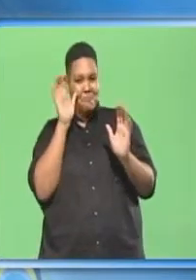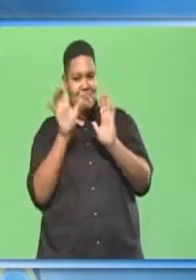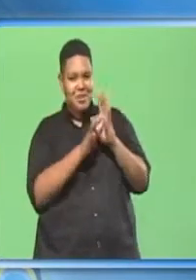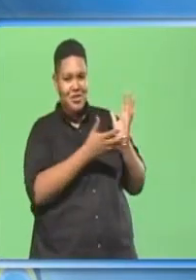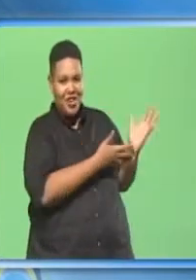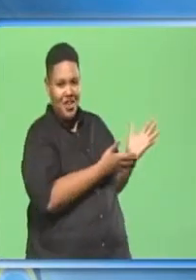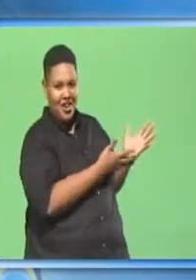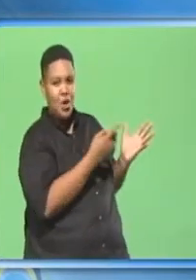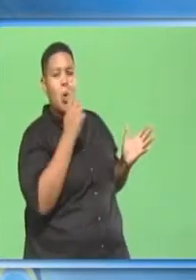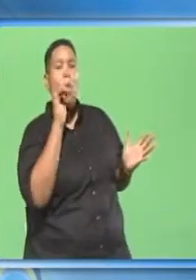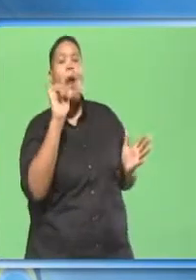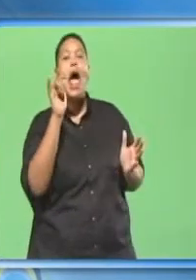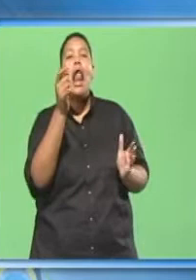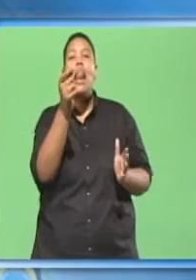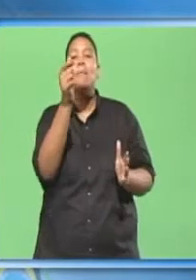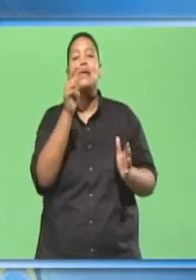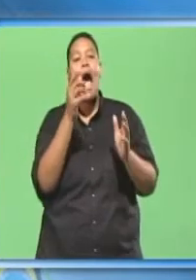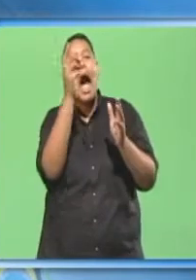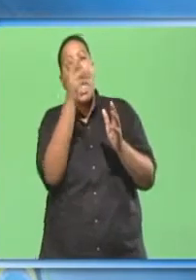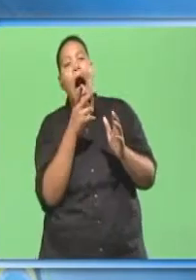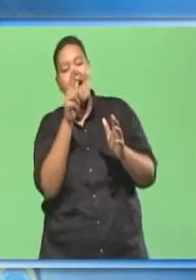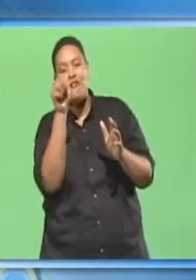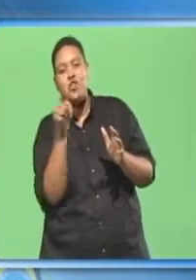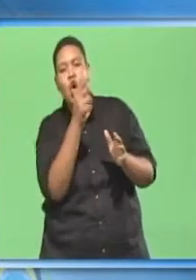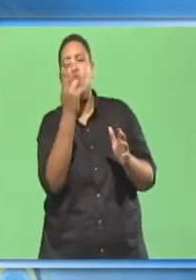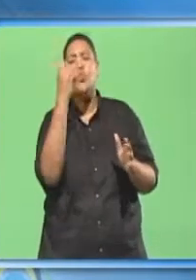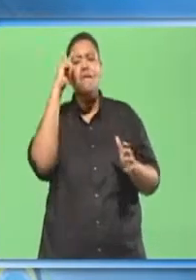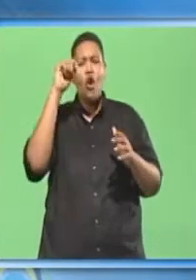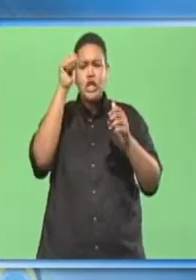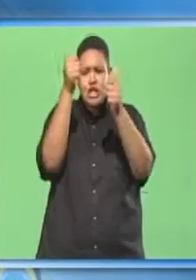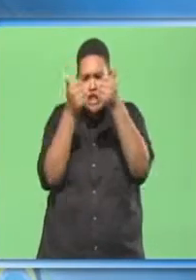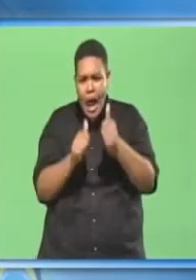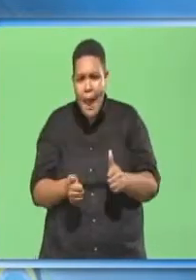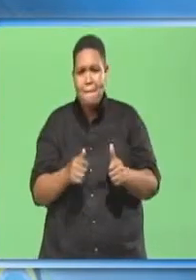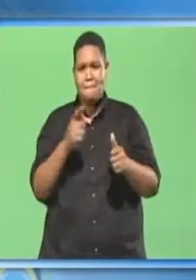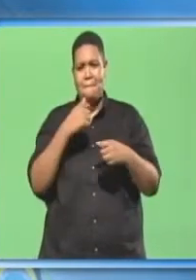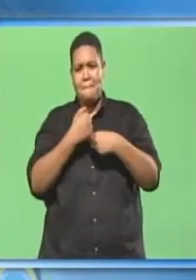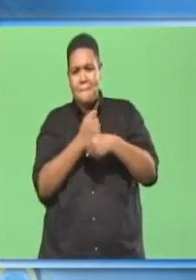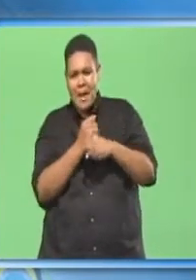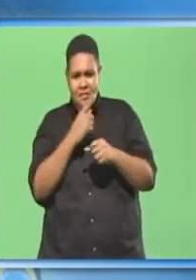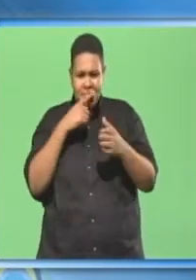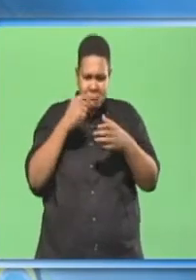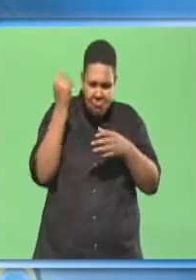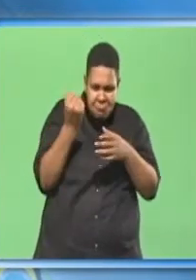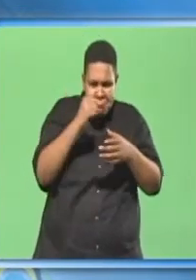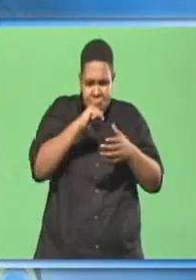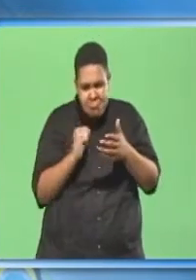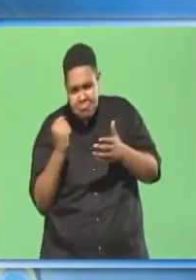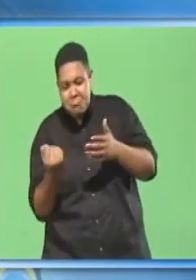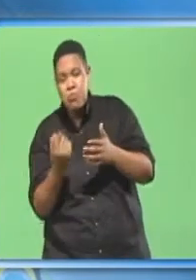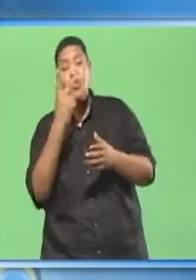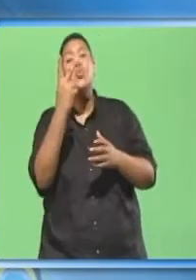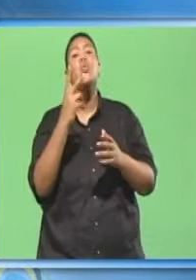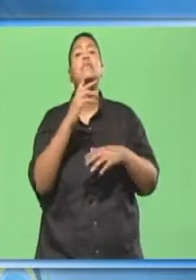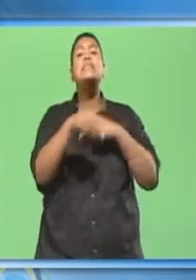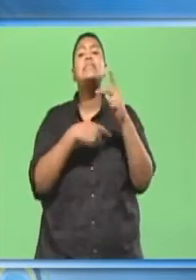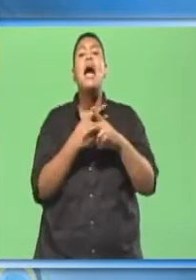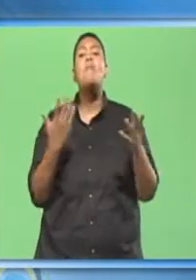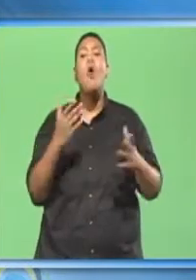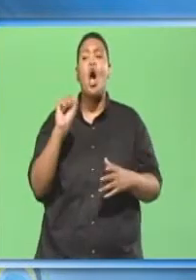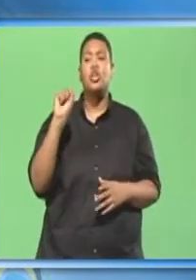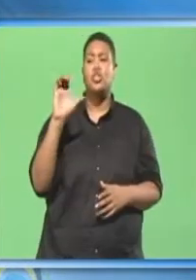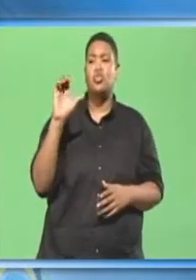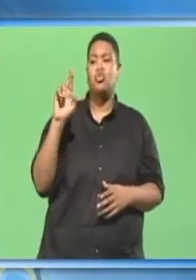a semicircle. They are mainly used for shaping, carving, and scribing. Two main types are